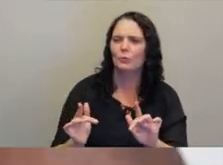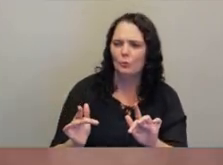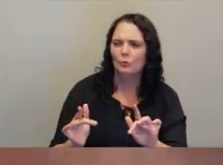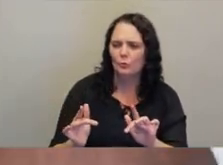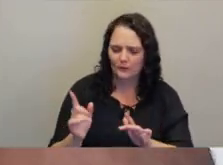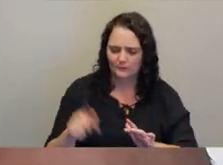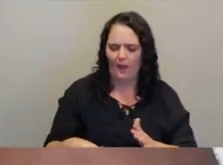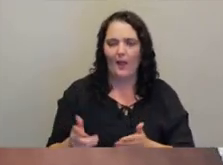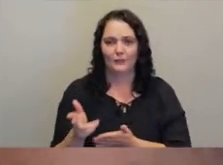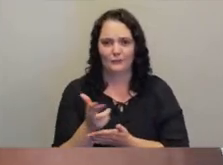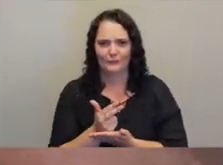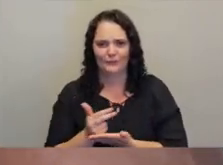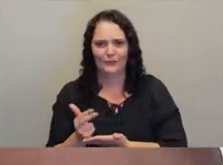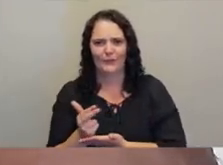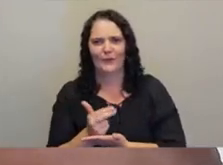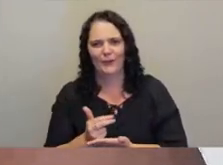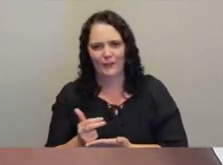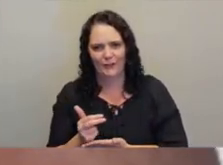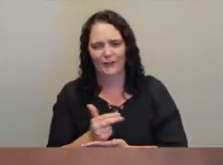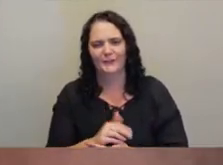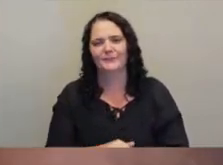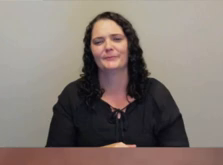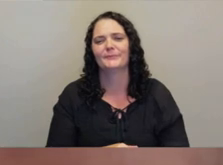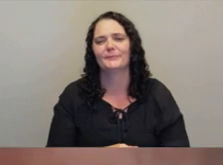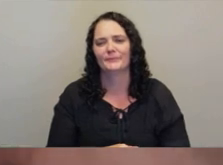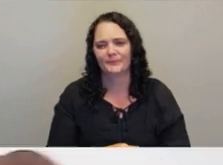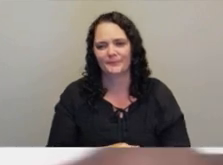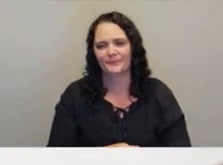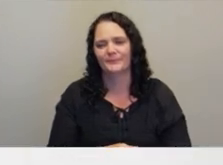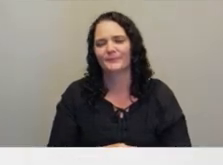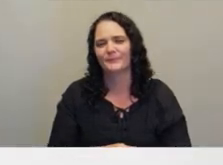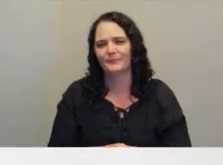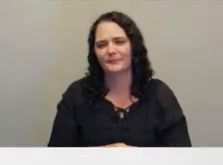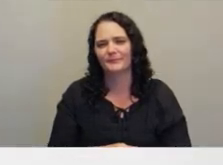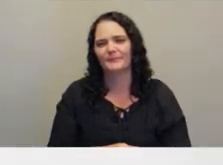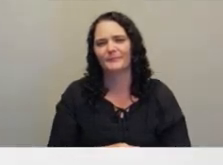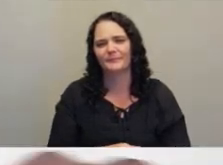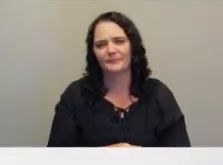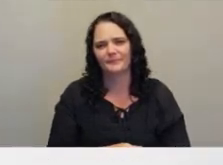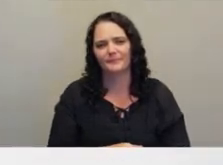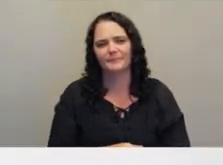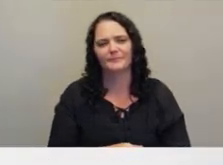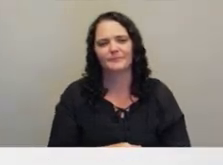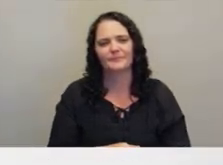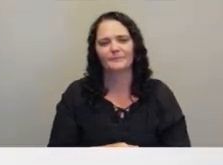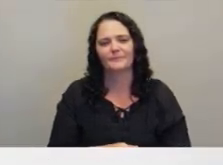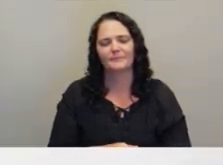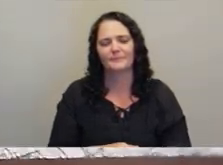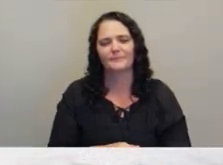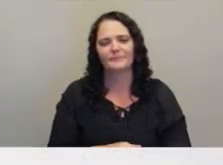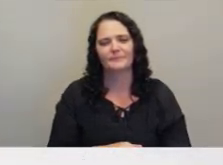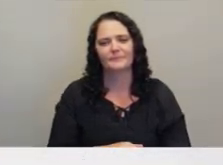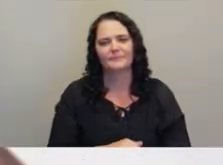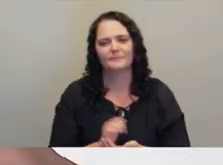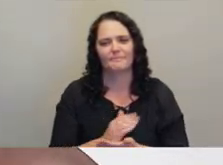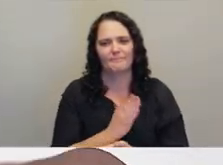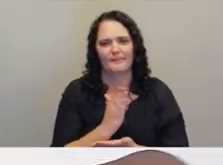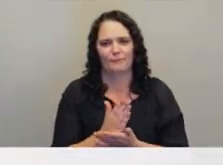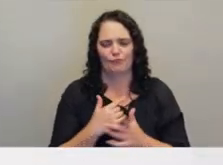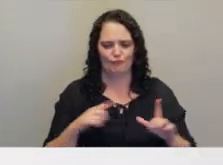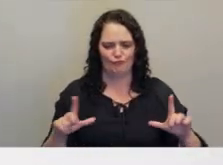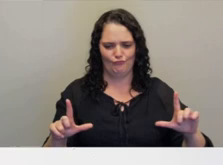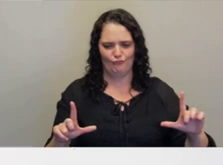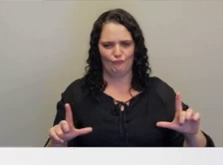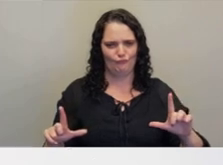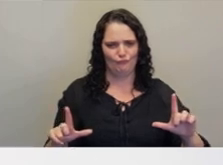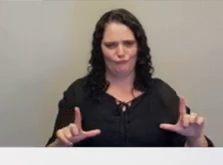draw. All right, and I'll make sure that I'm in the frame there so you can see over to that side and over to that side as